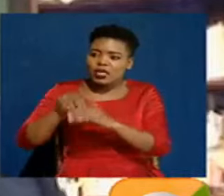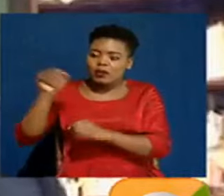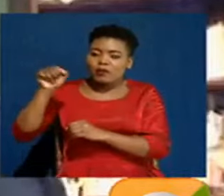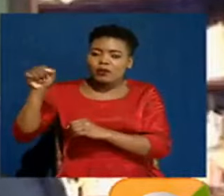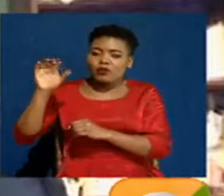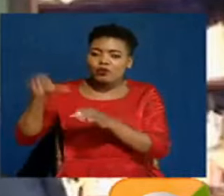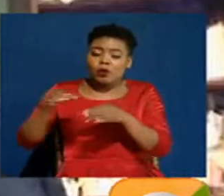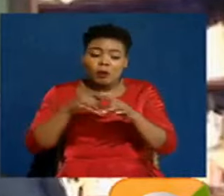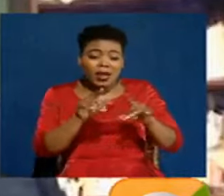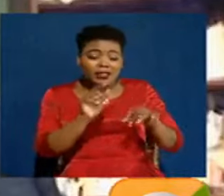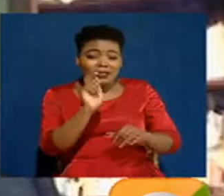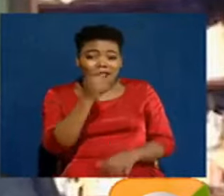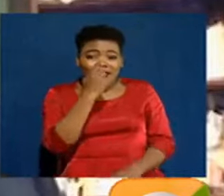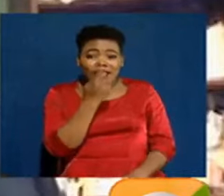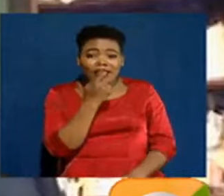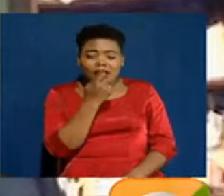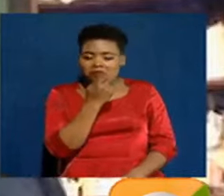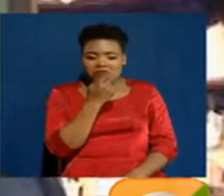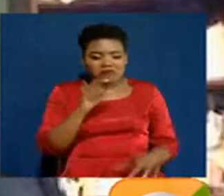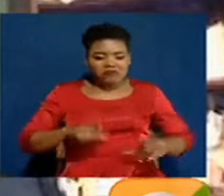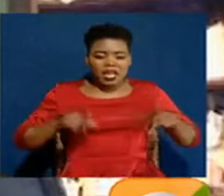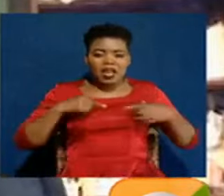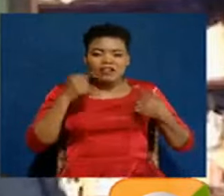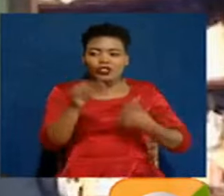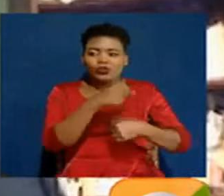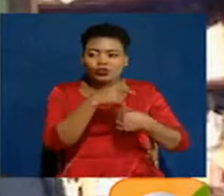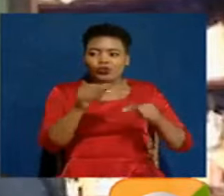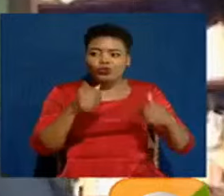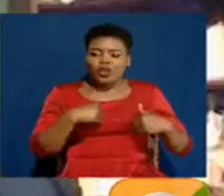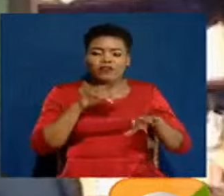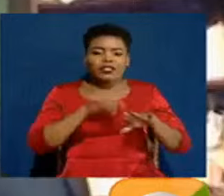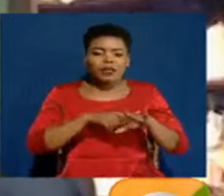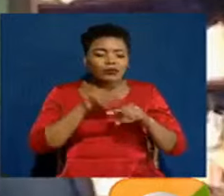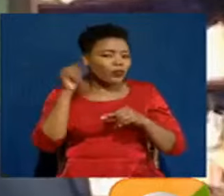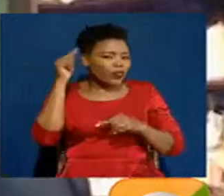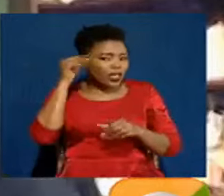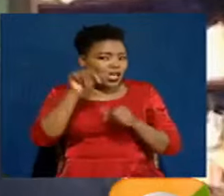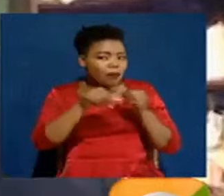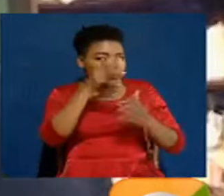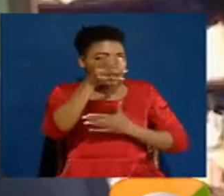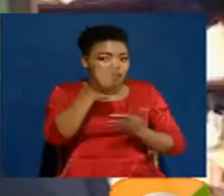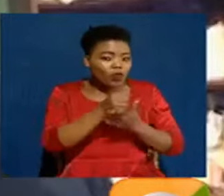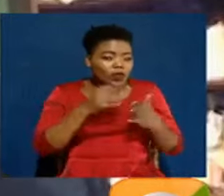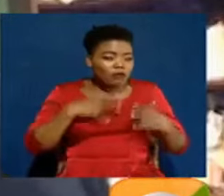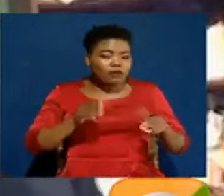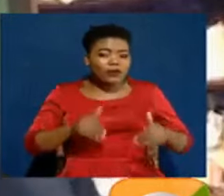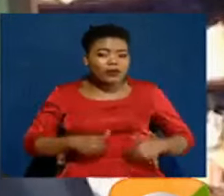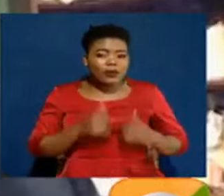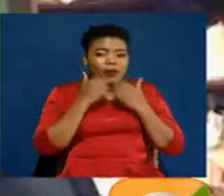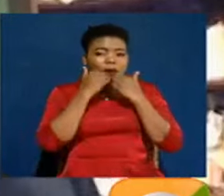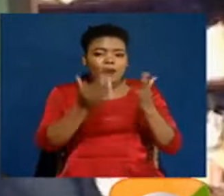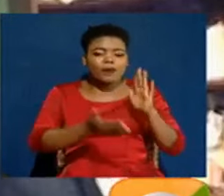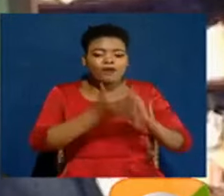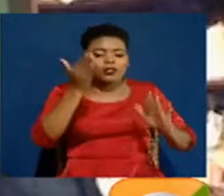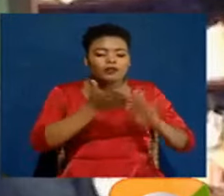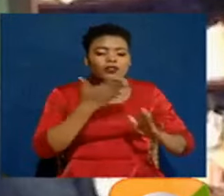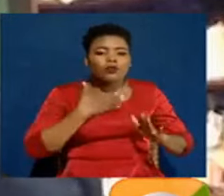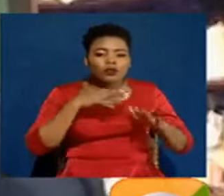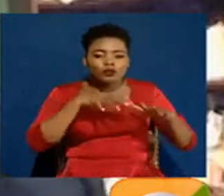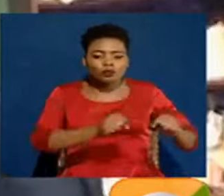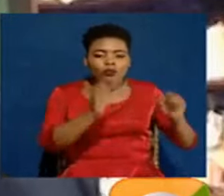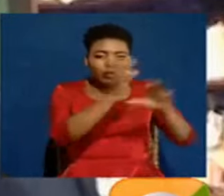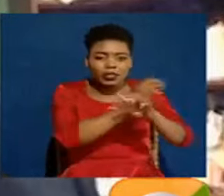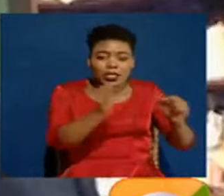say, the life is so short, we don't even have time to think about such a recruitment strategy. And therefore, as soon